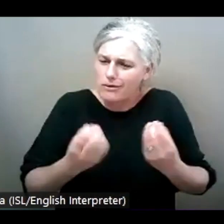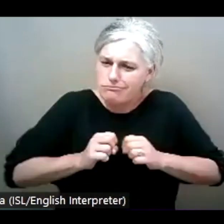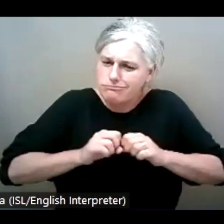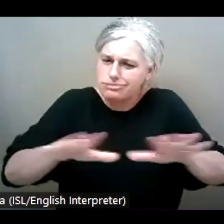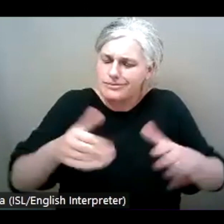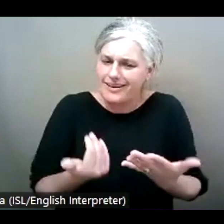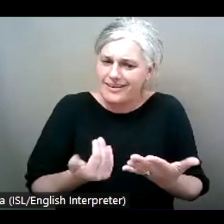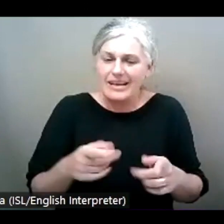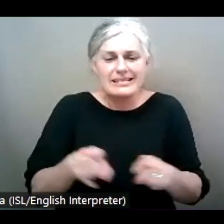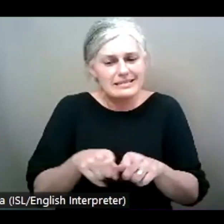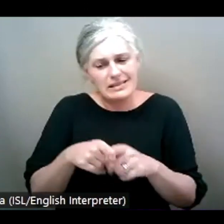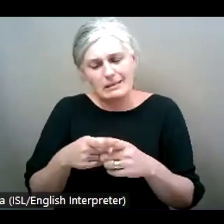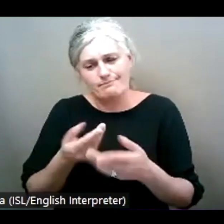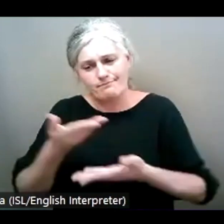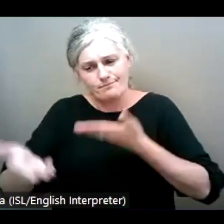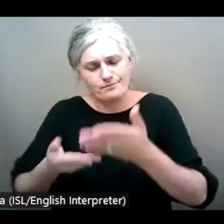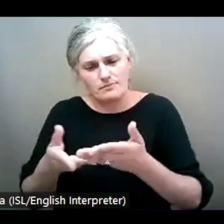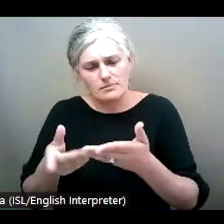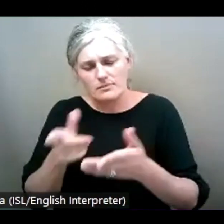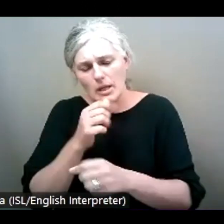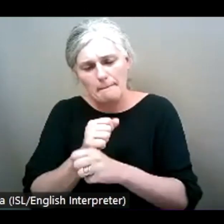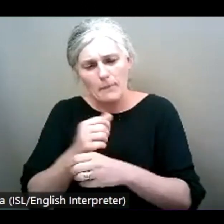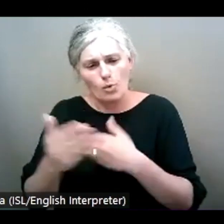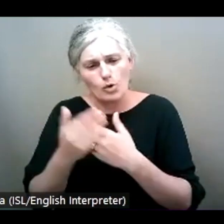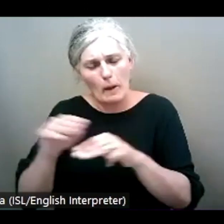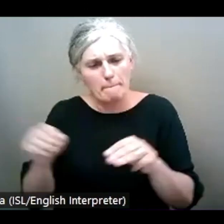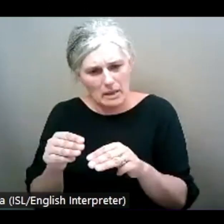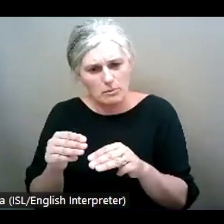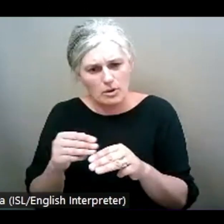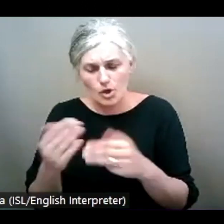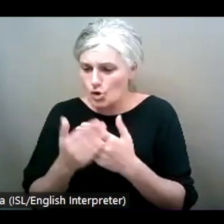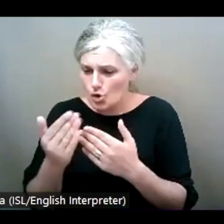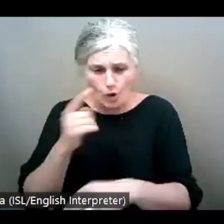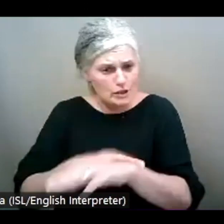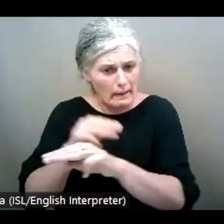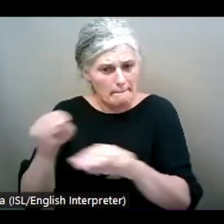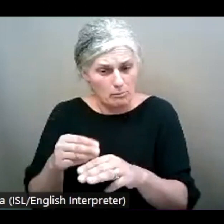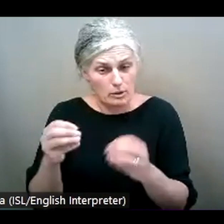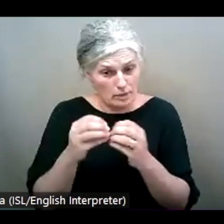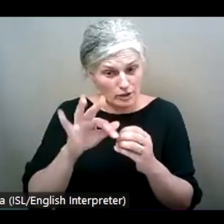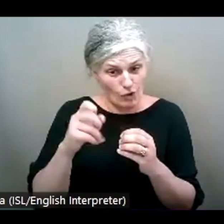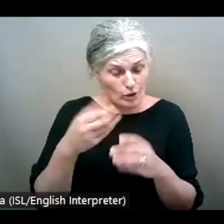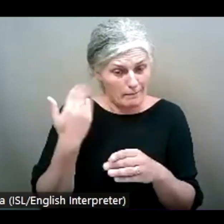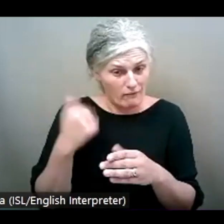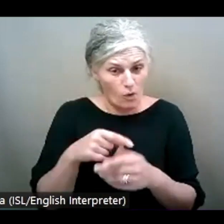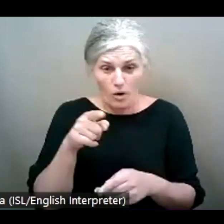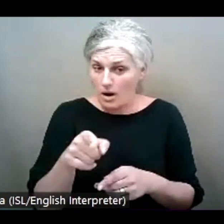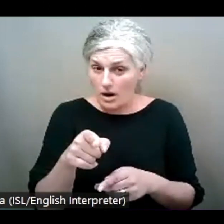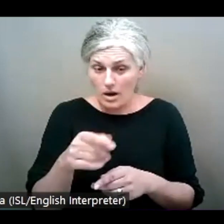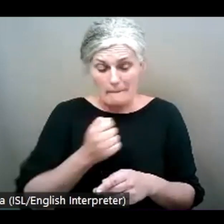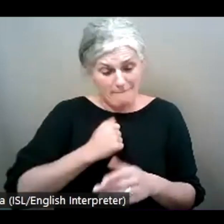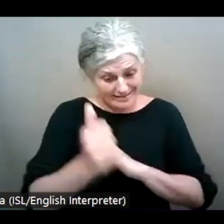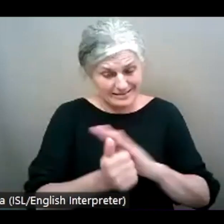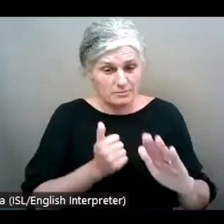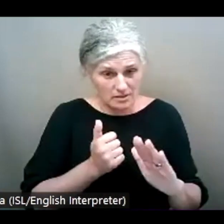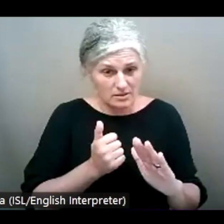more disabled people to get involved, particularly young disabled people as well. As what Fiona said, that, and it was my experience,